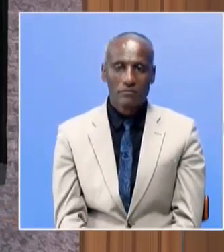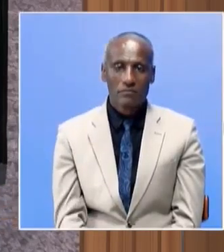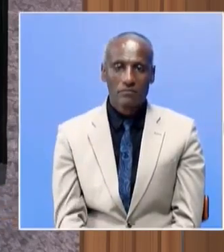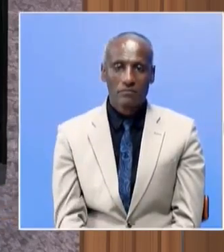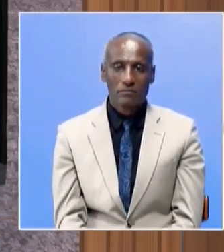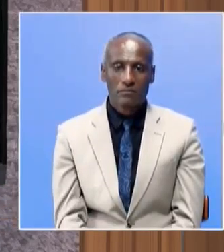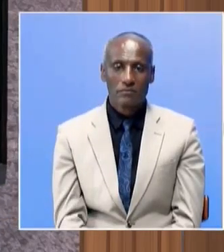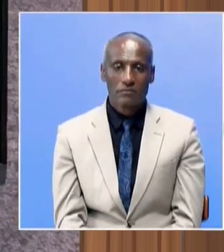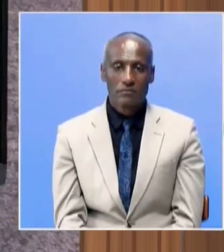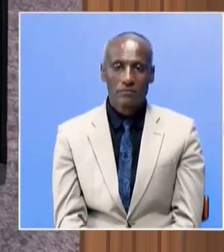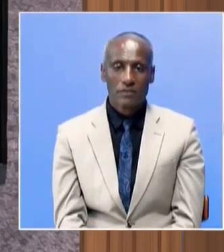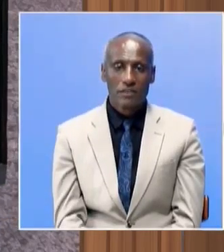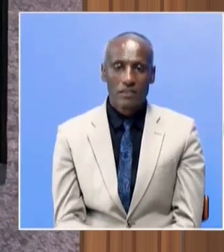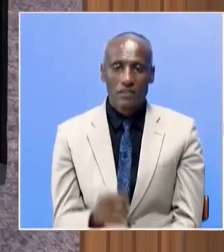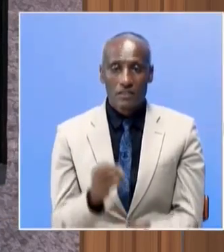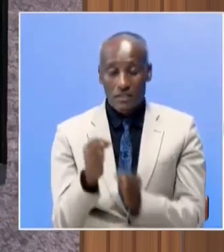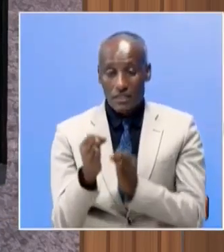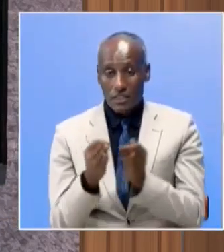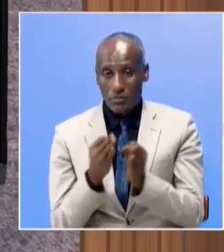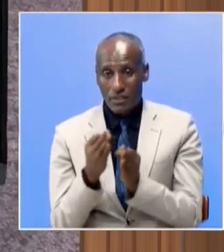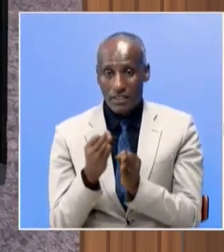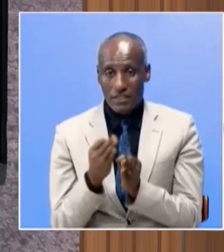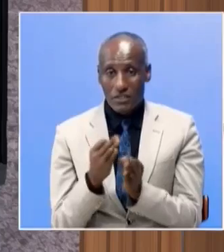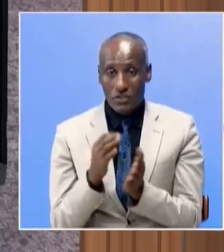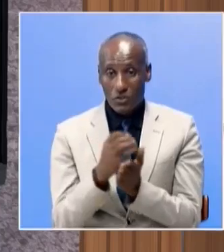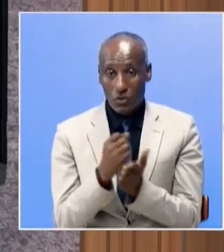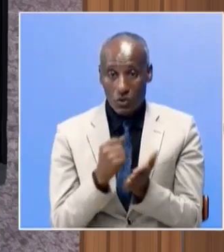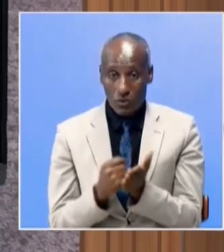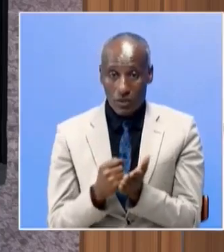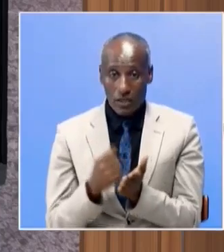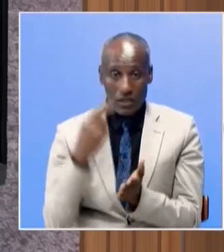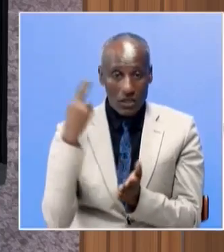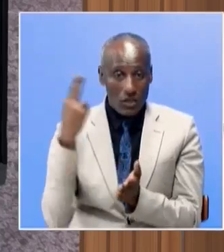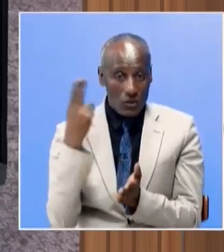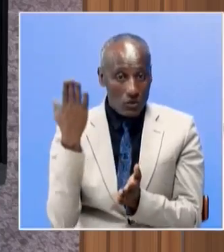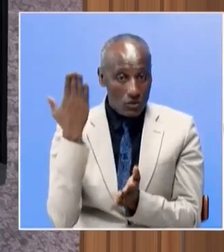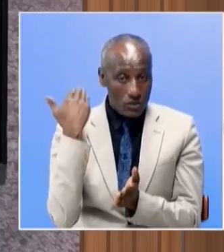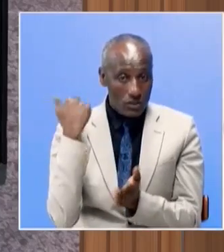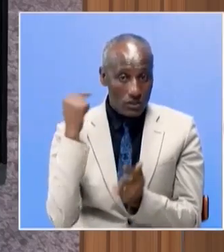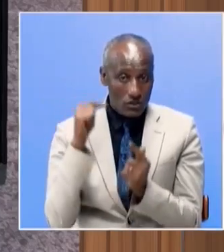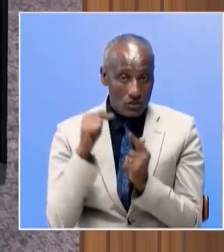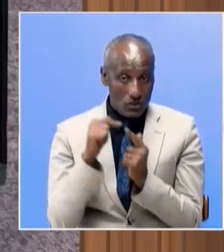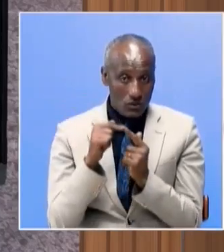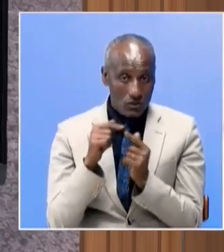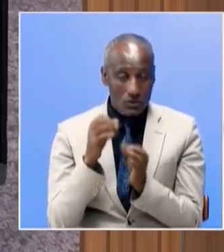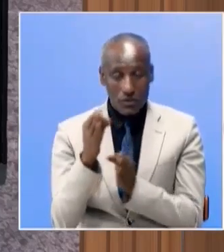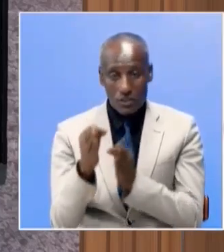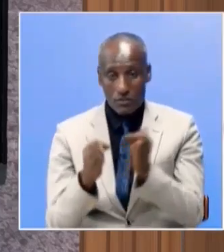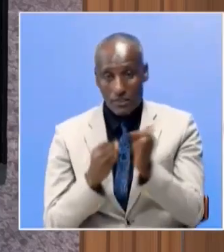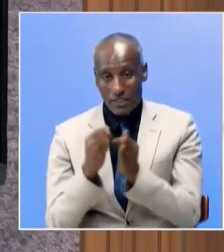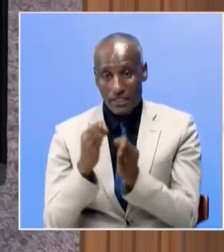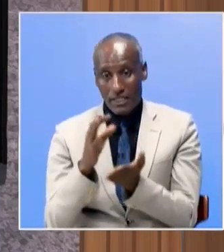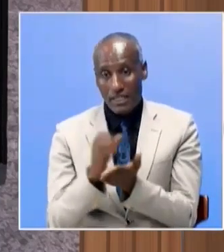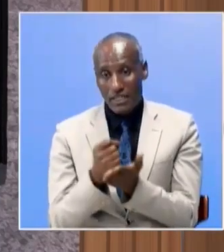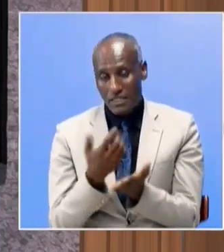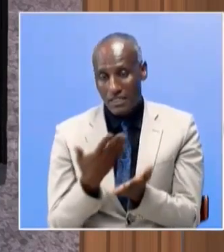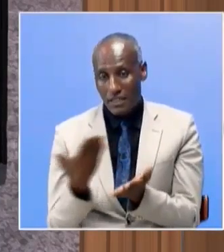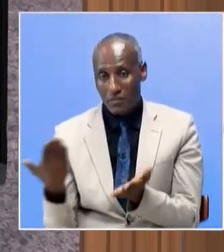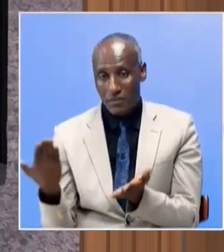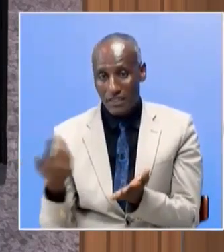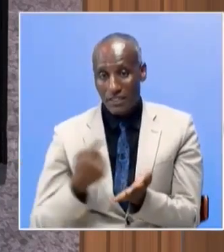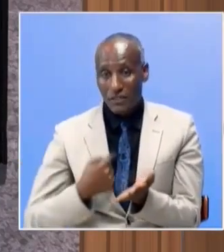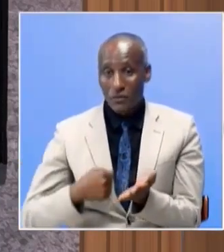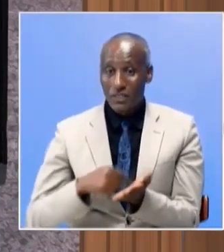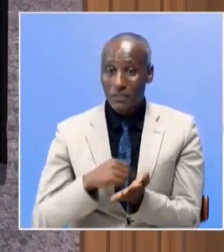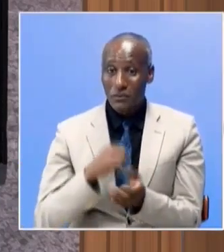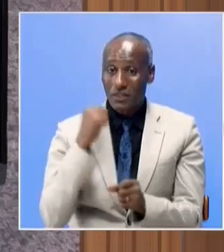I hope this one is clear, right? So we used to talk or to express something that we